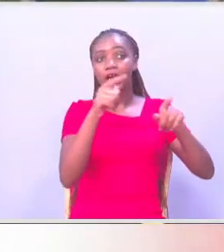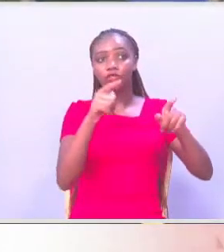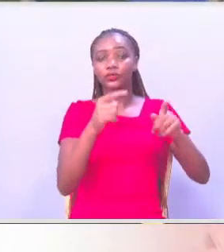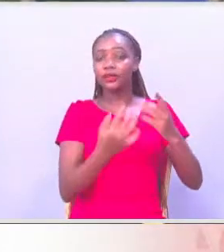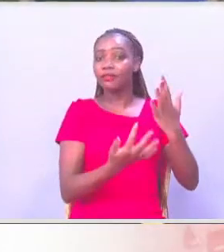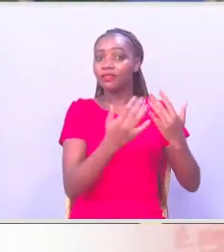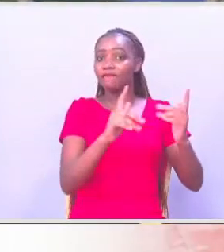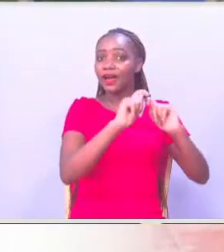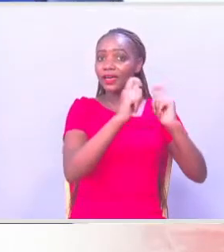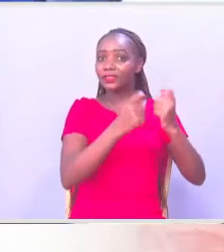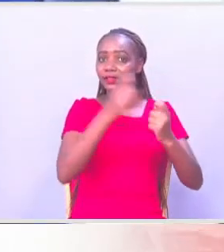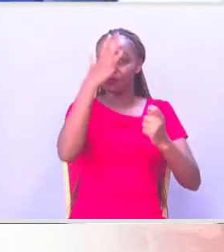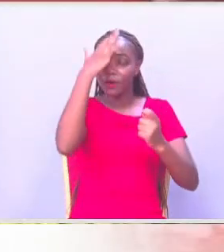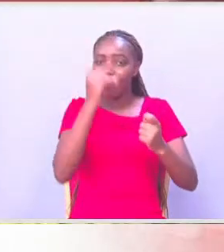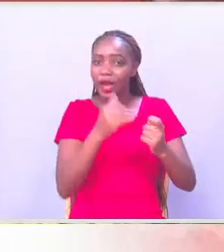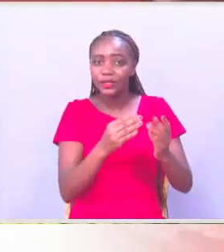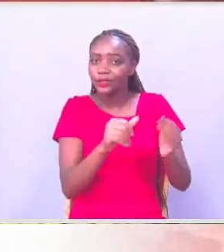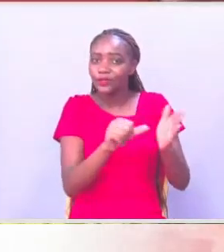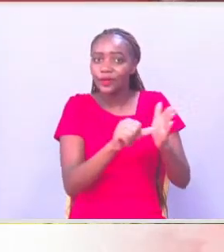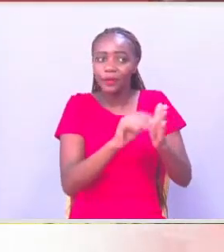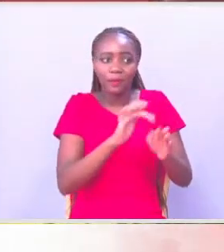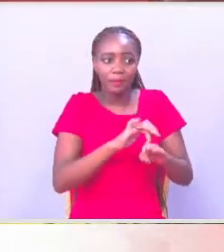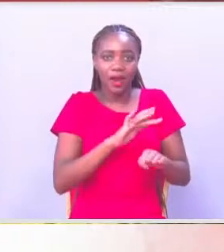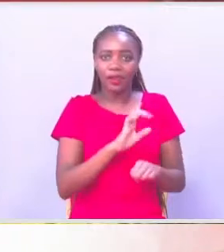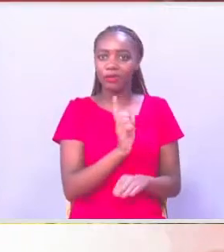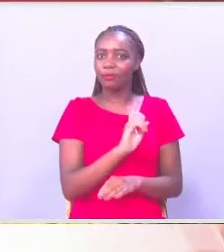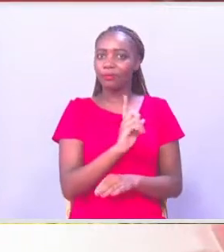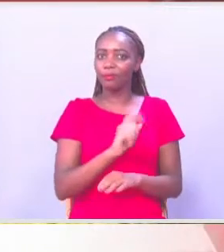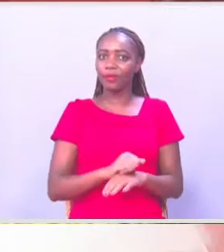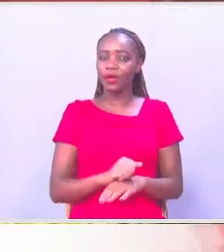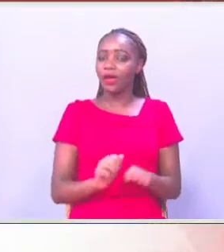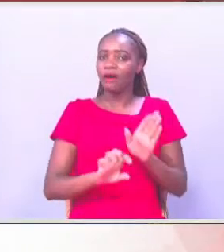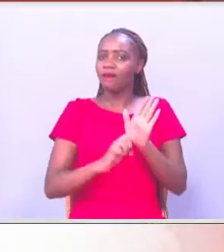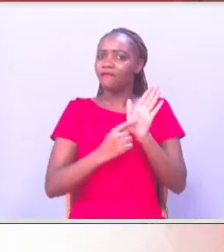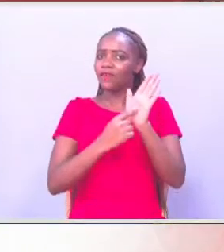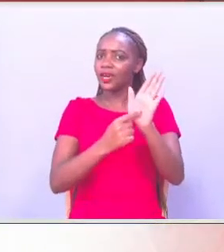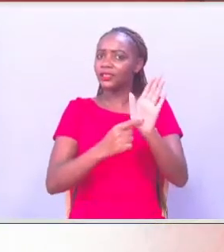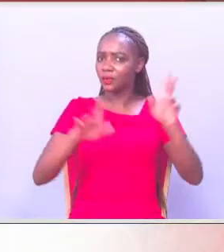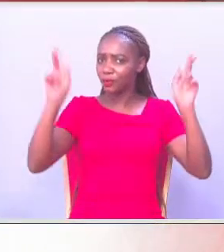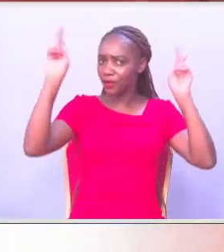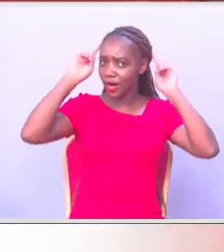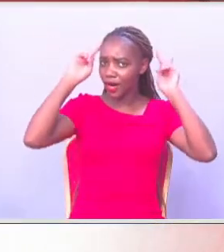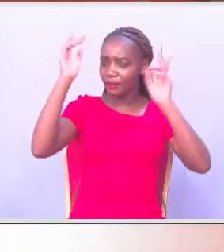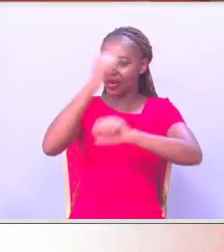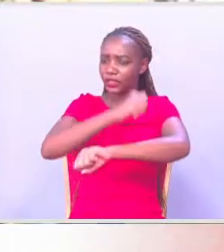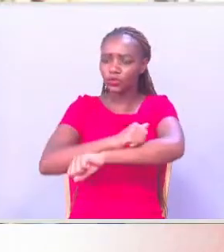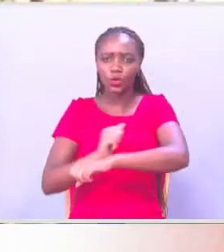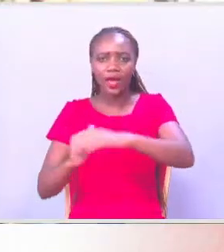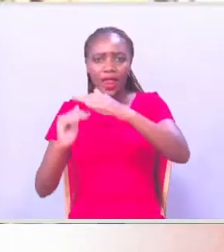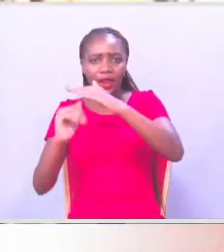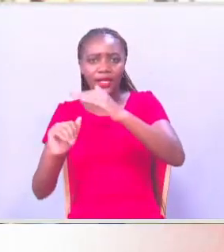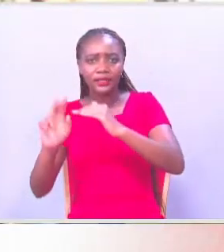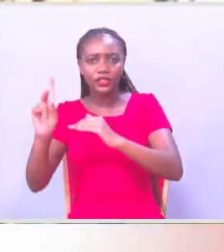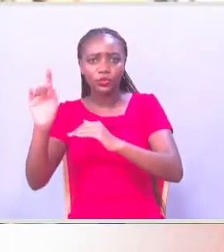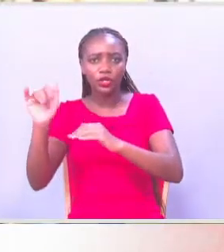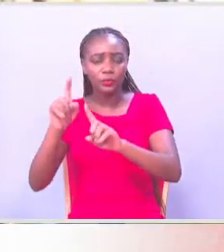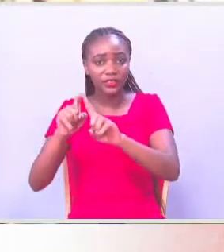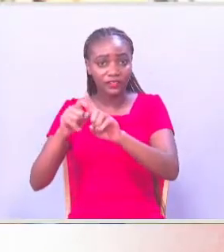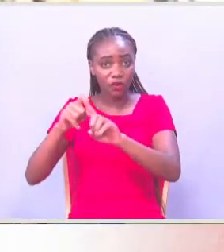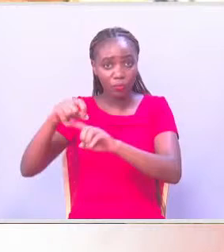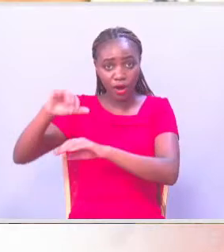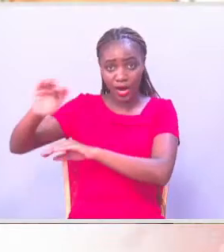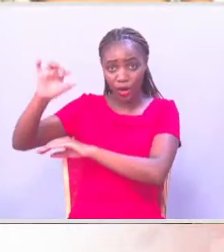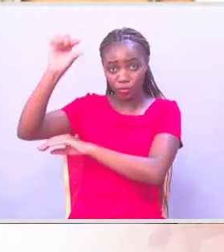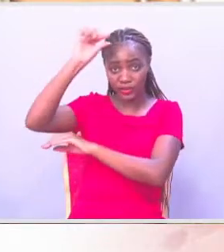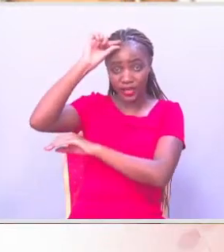brigade for not responding on time. Sasa kama Kakamega school iko less than 2 kilometers from the county headquarters.